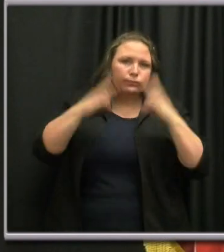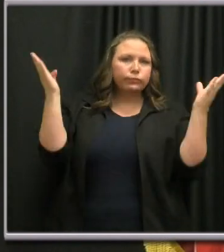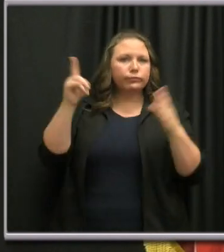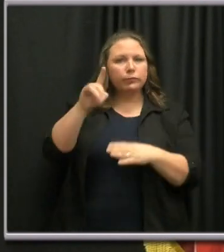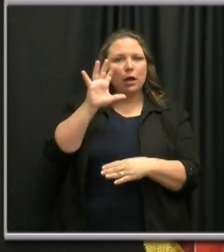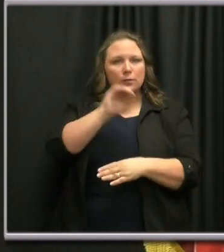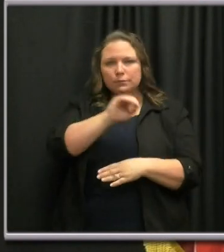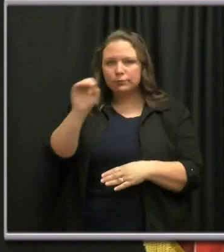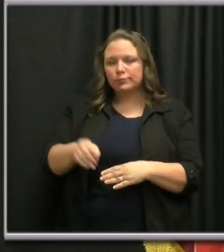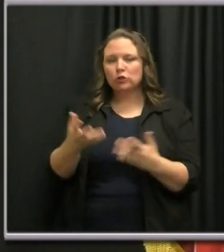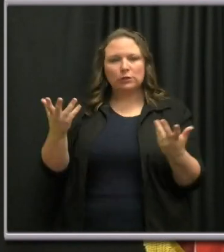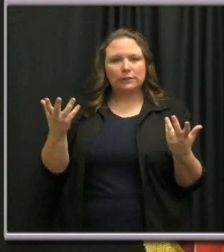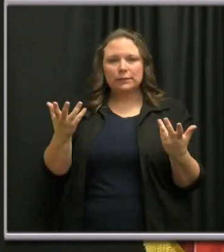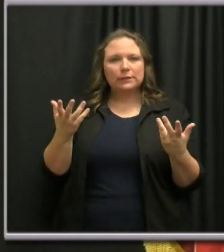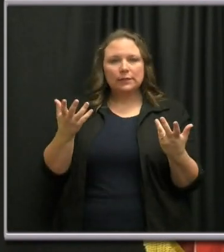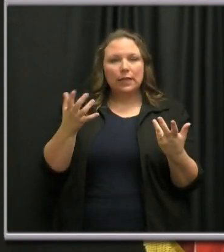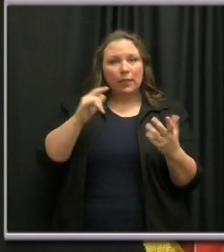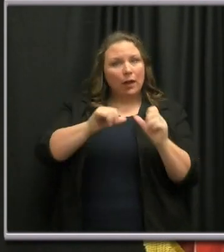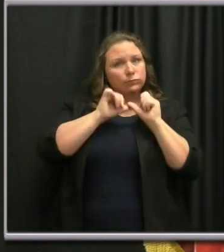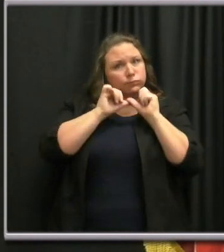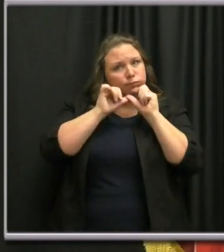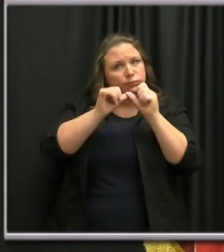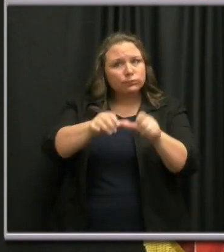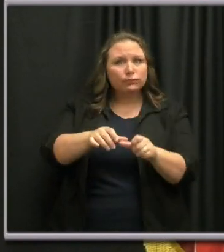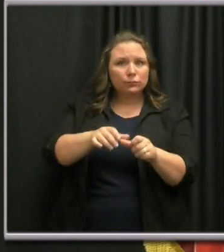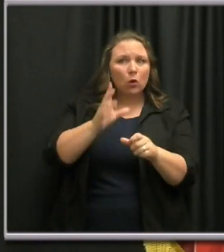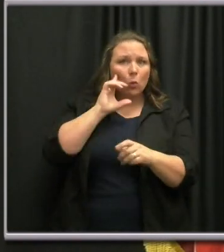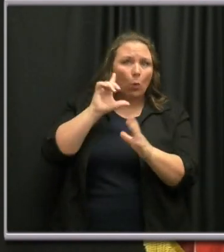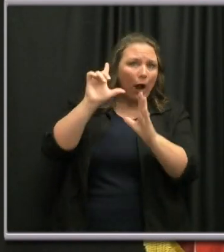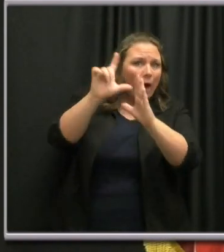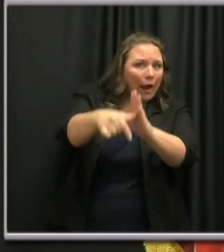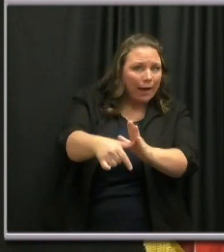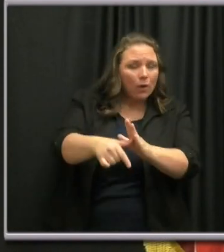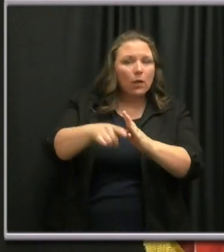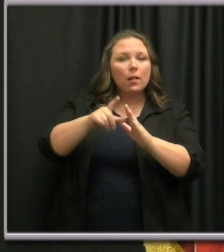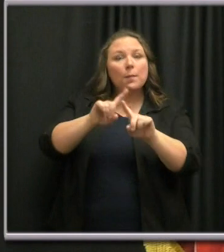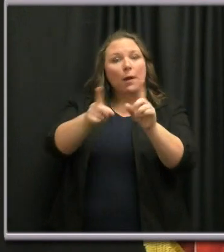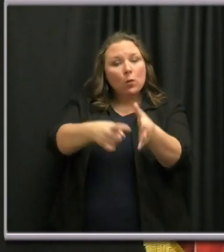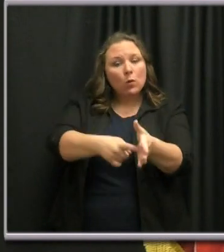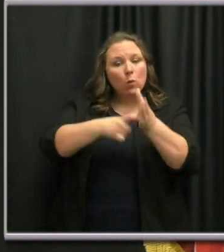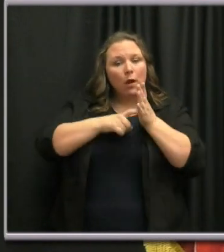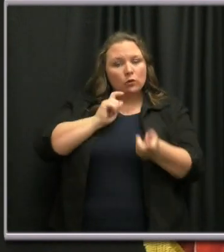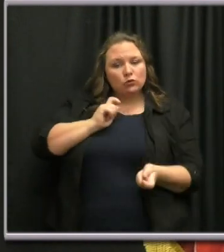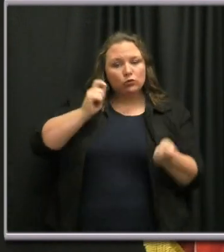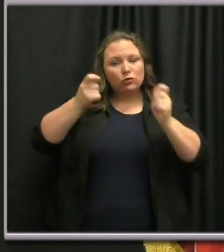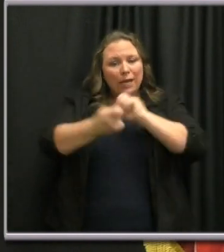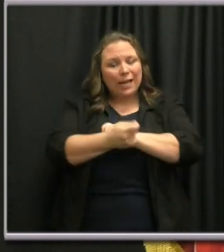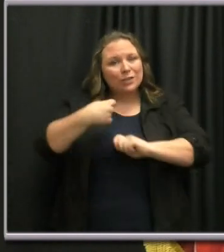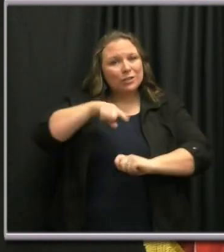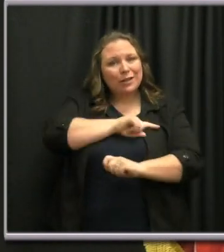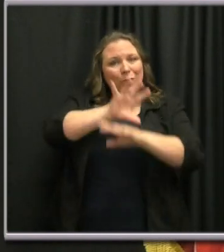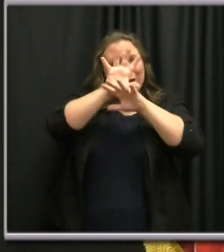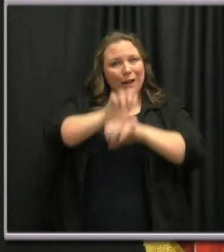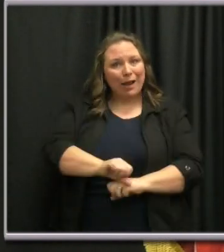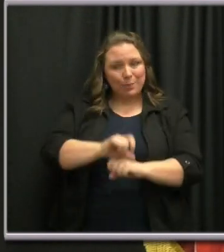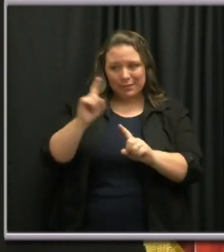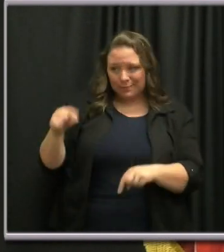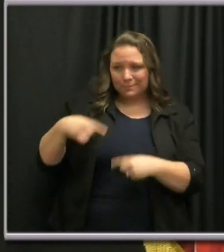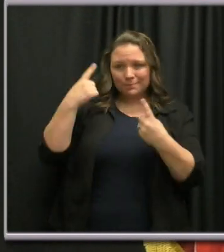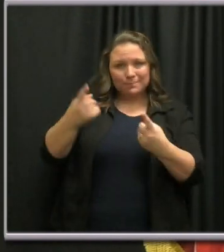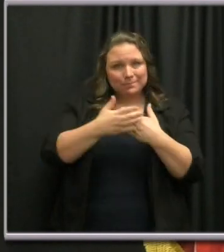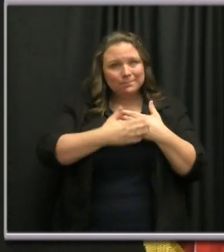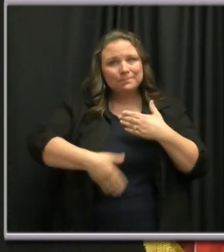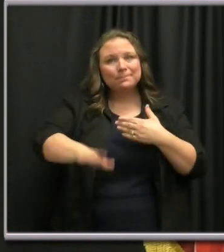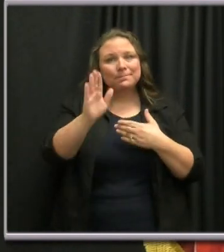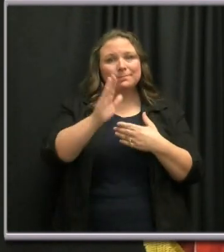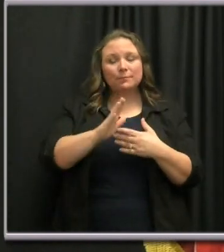100% reopen. It is a long time, and that's going to require a change in probably a lot of our habits.